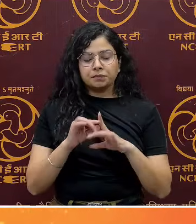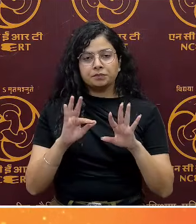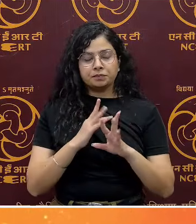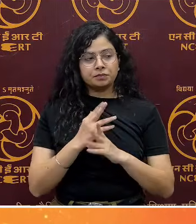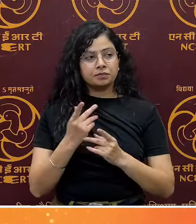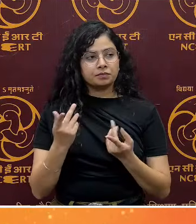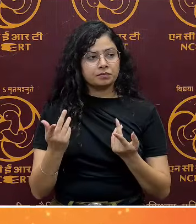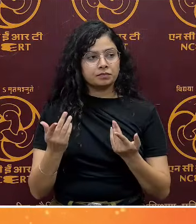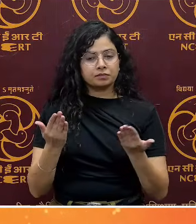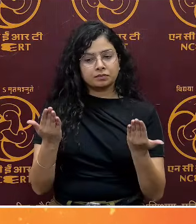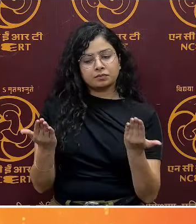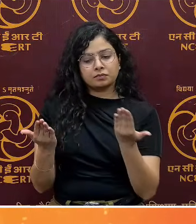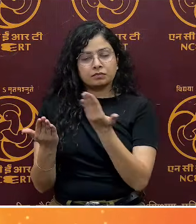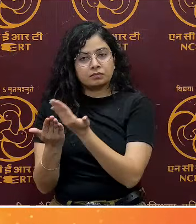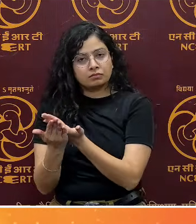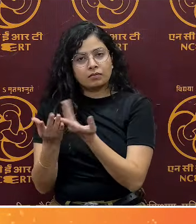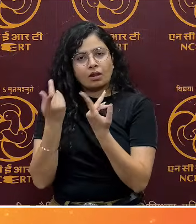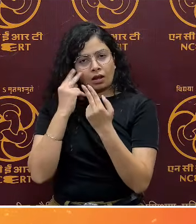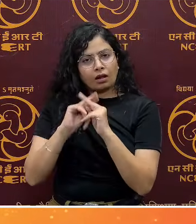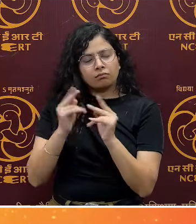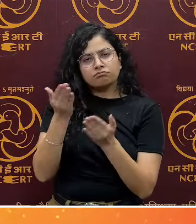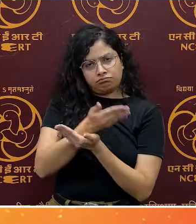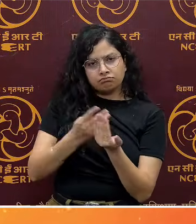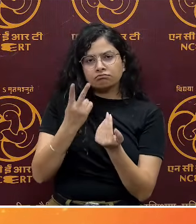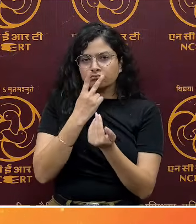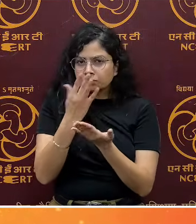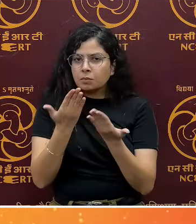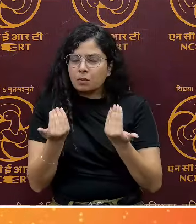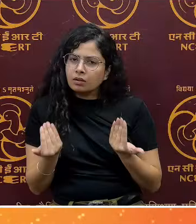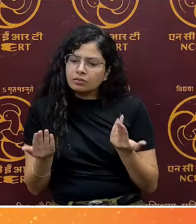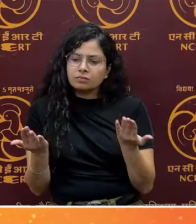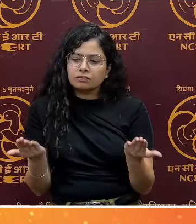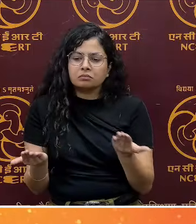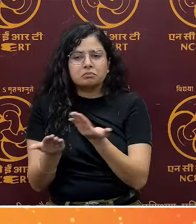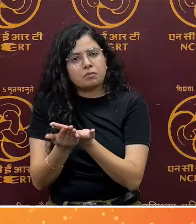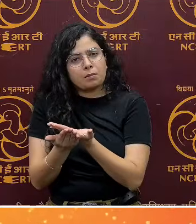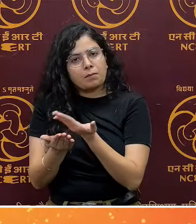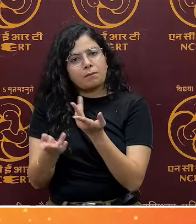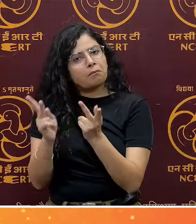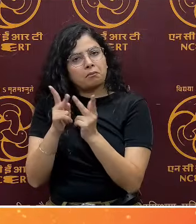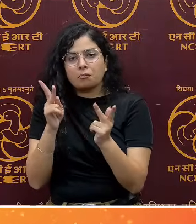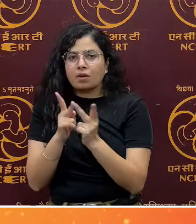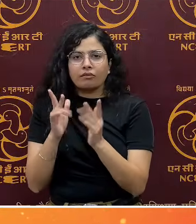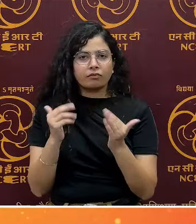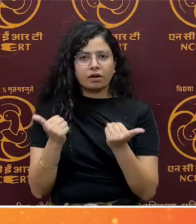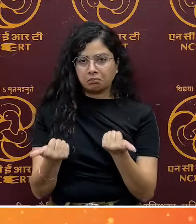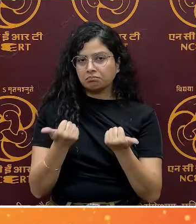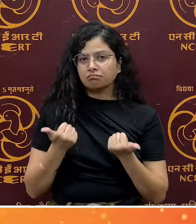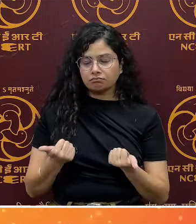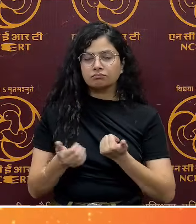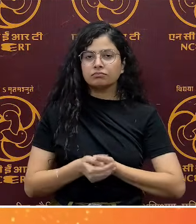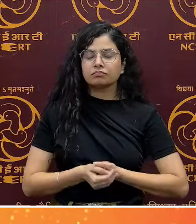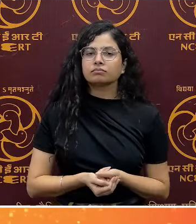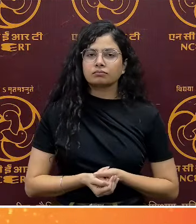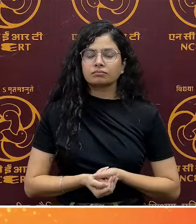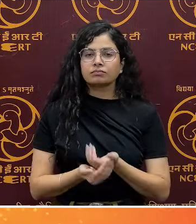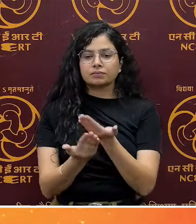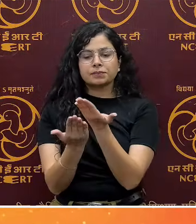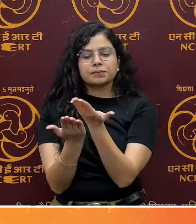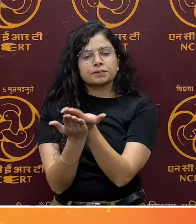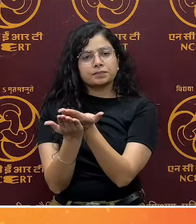this, and if you can see it is exactly the same. Right. These are 2 congruent figures having same shape